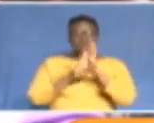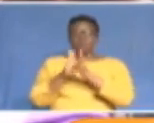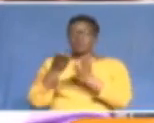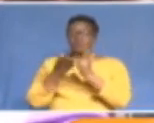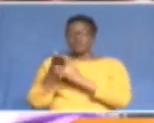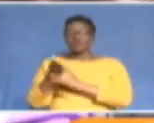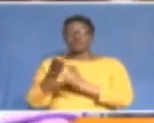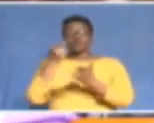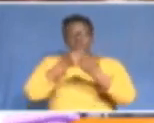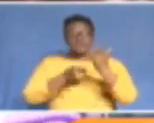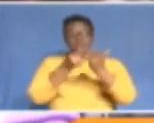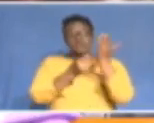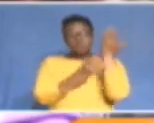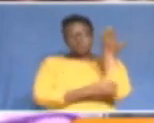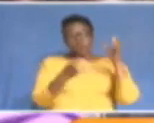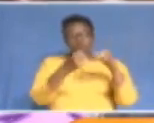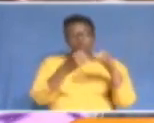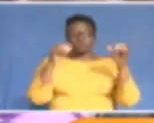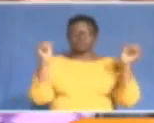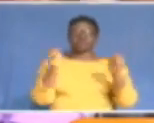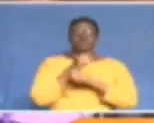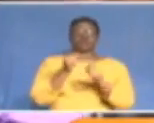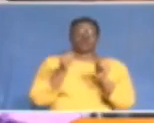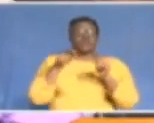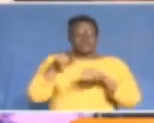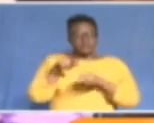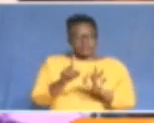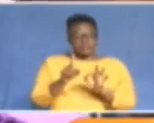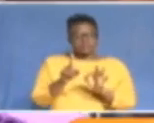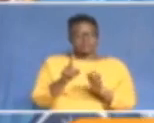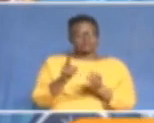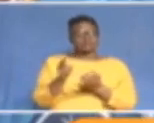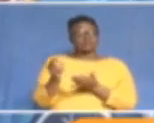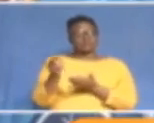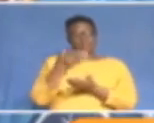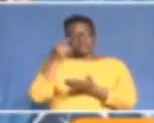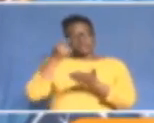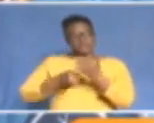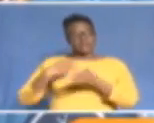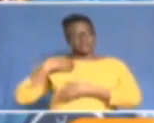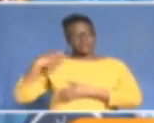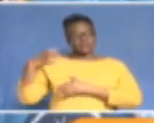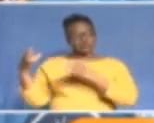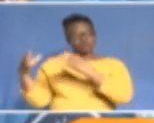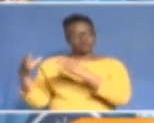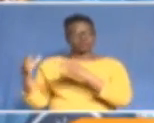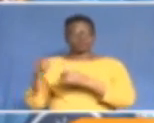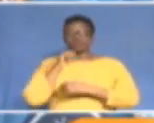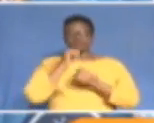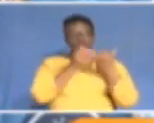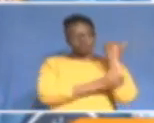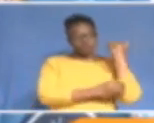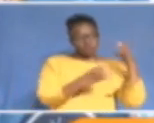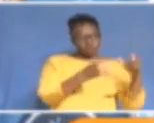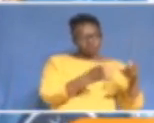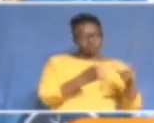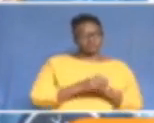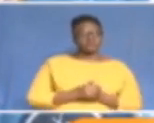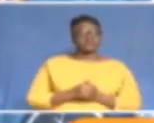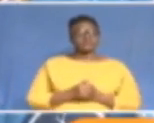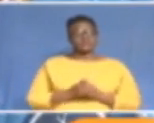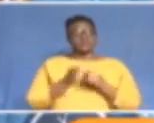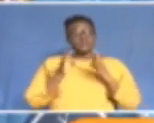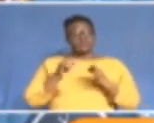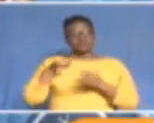populace. If you want to tax, if you raise money by taxation, then tax the rich. And saying that if you do not withdraw this